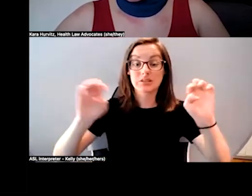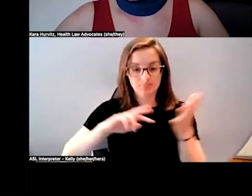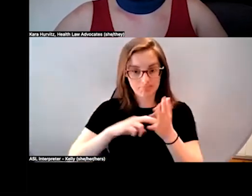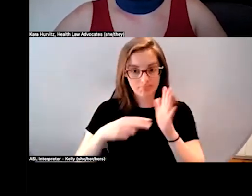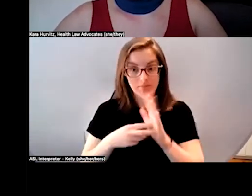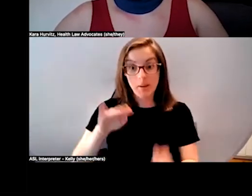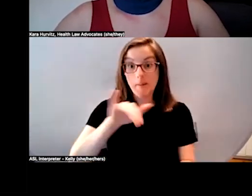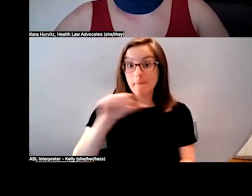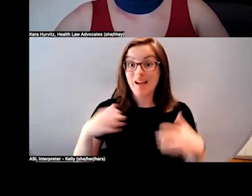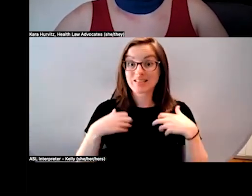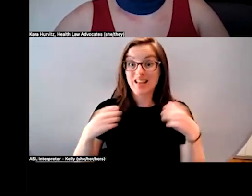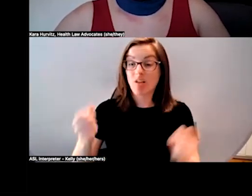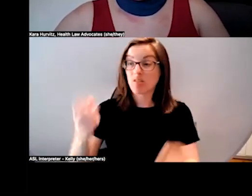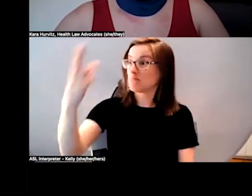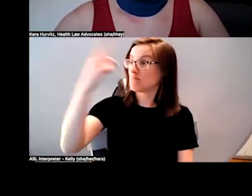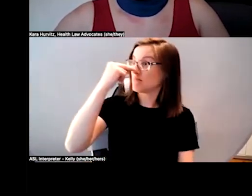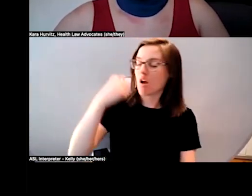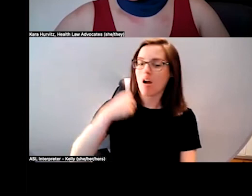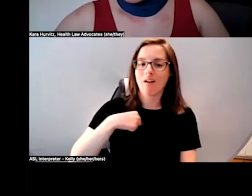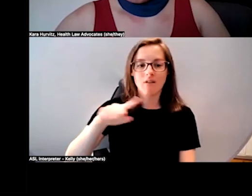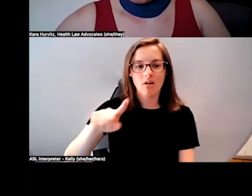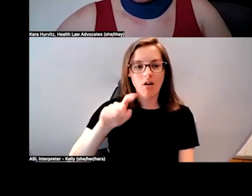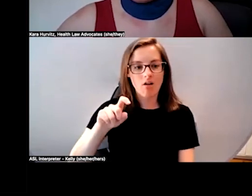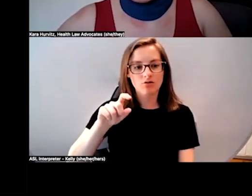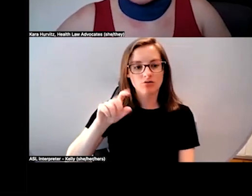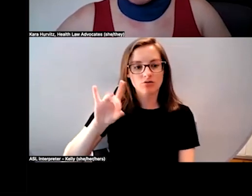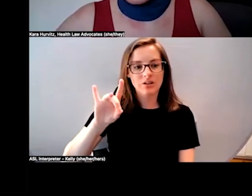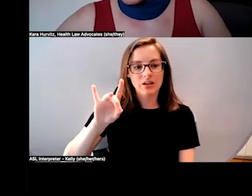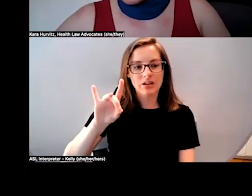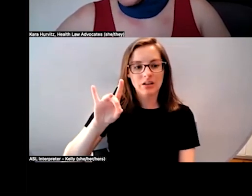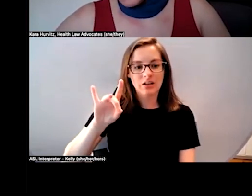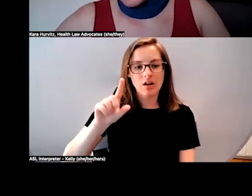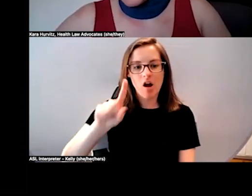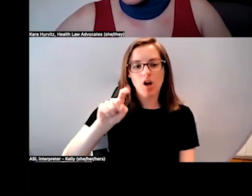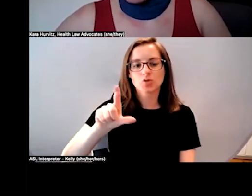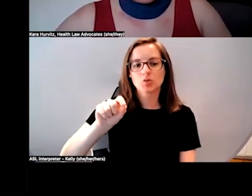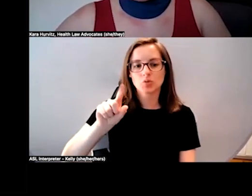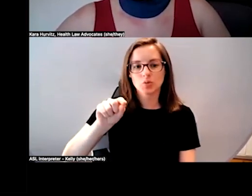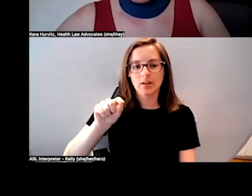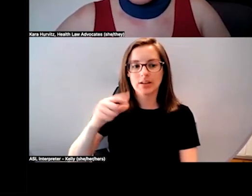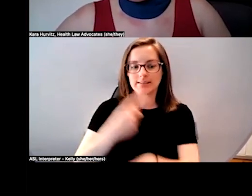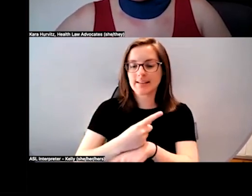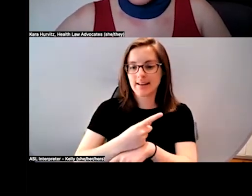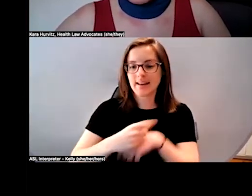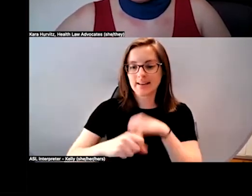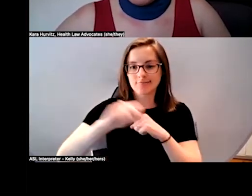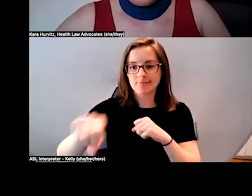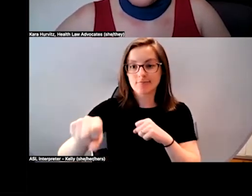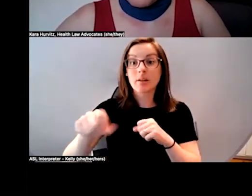health decisions. Usually that window is much shorter. Before the pandemic, it was only 30 days, so like a quarter the amount